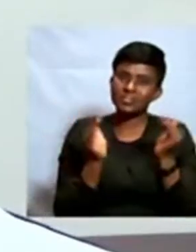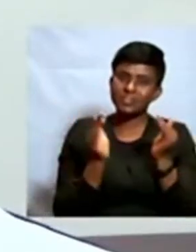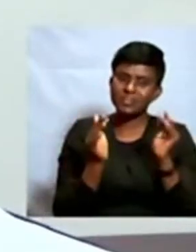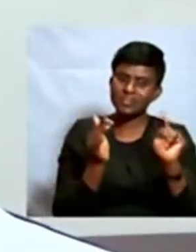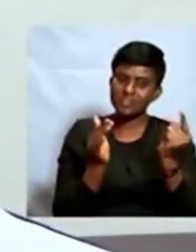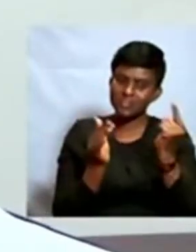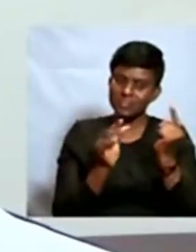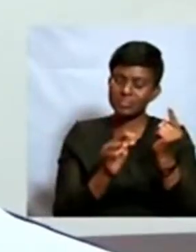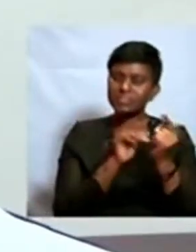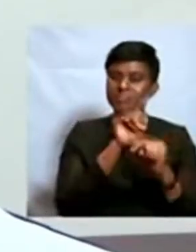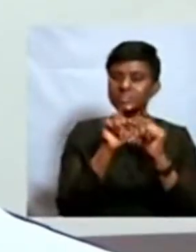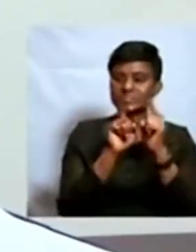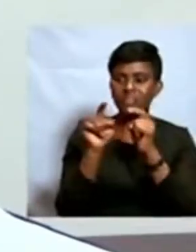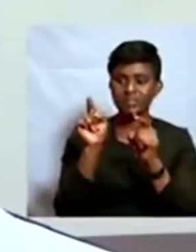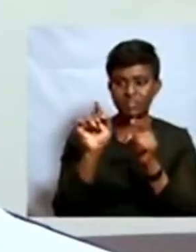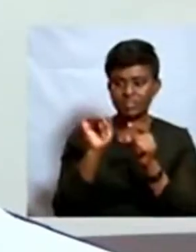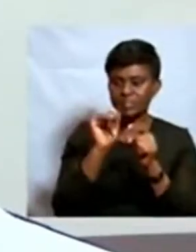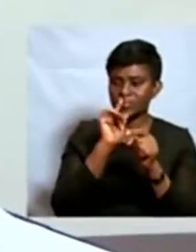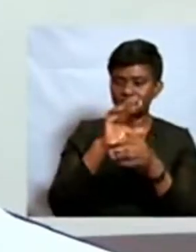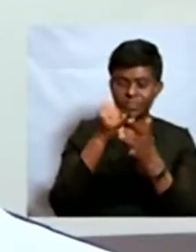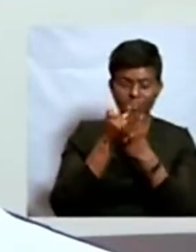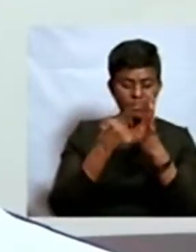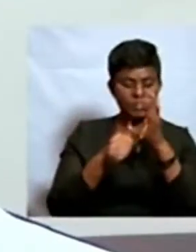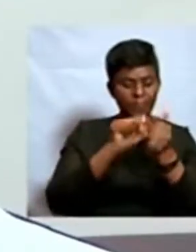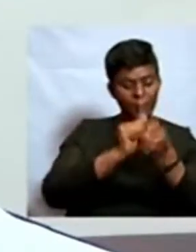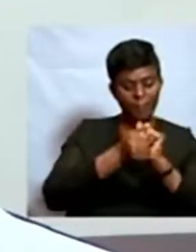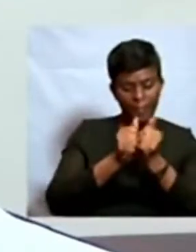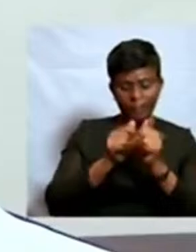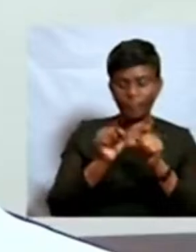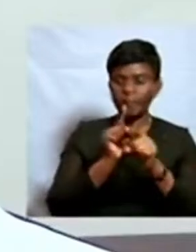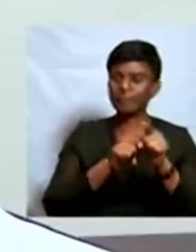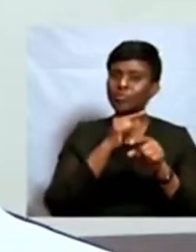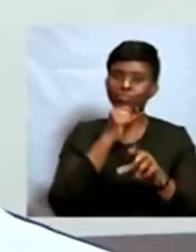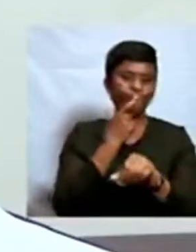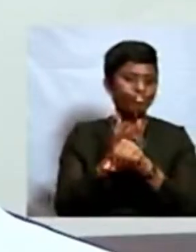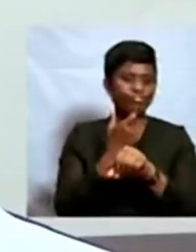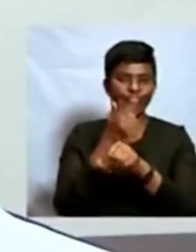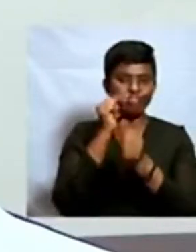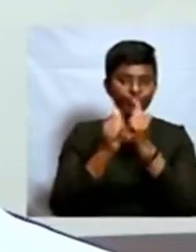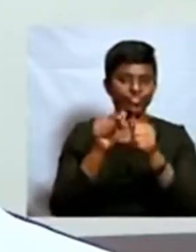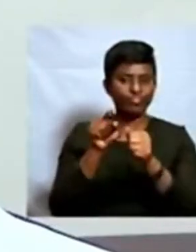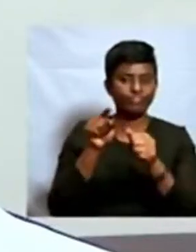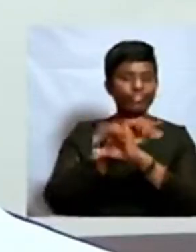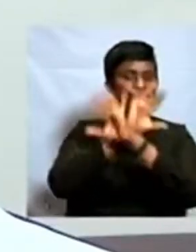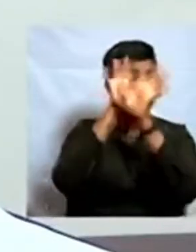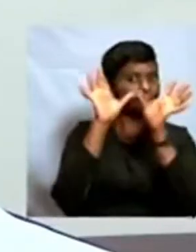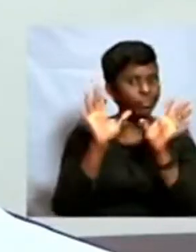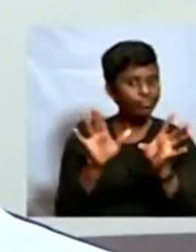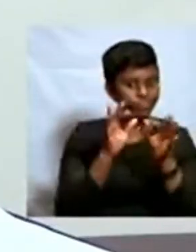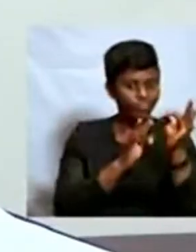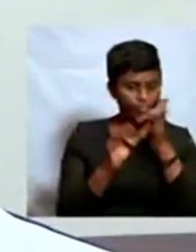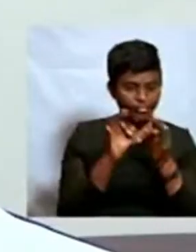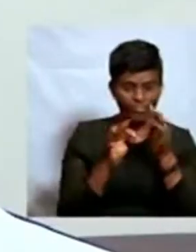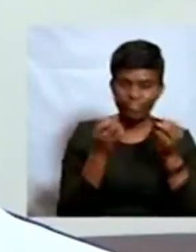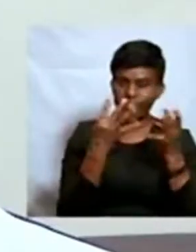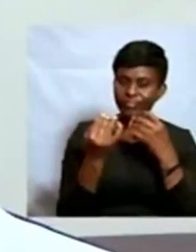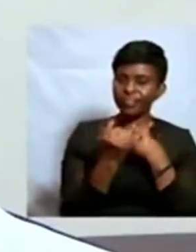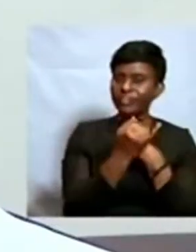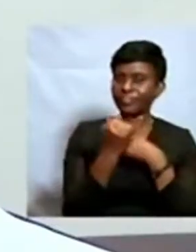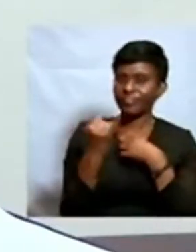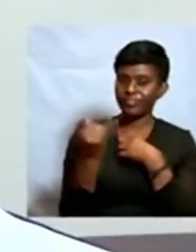first one, is that the amendments are non-contentious because they are really clarifying on a number of